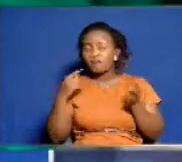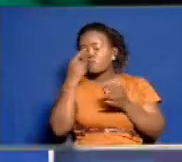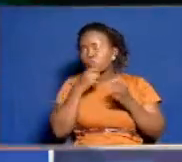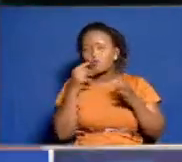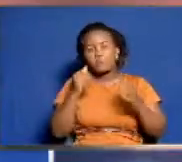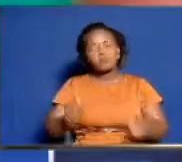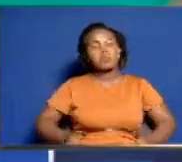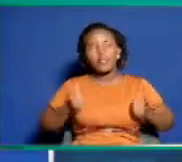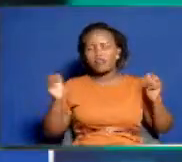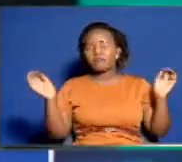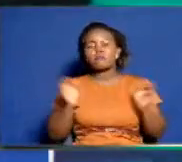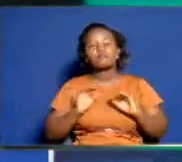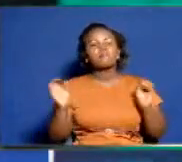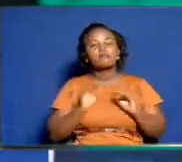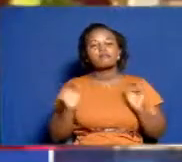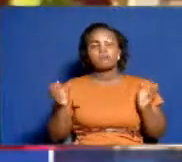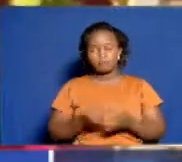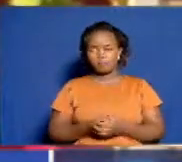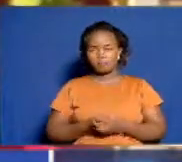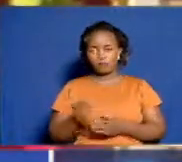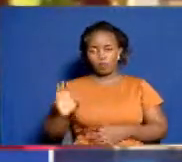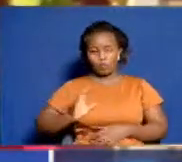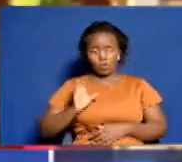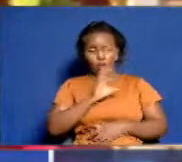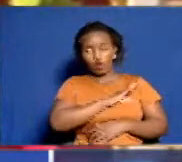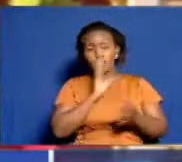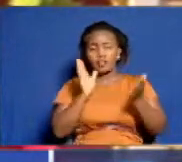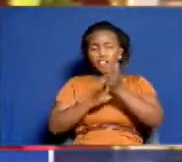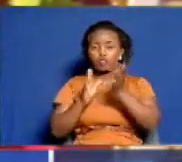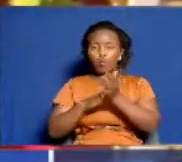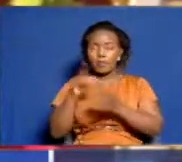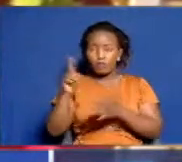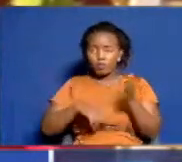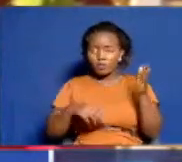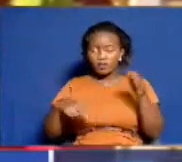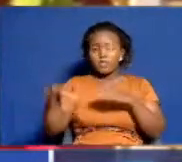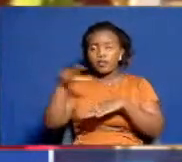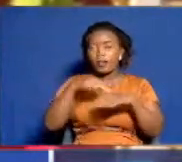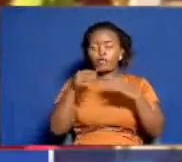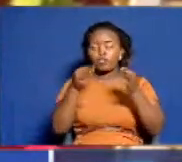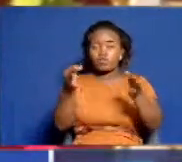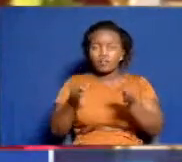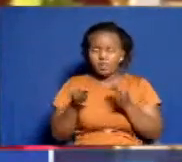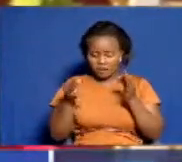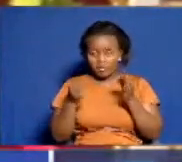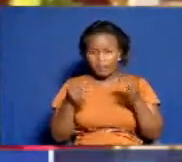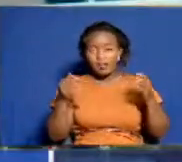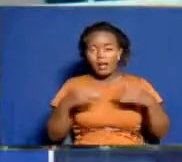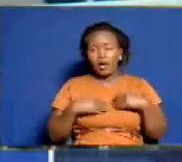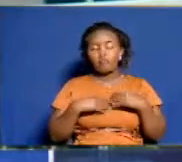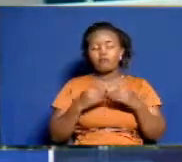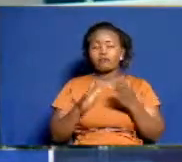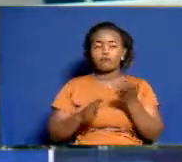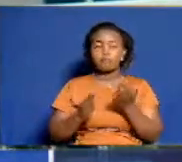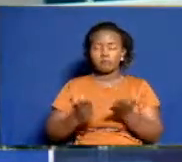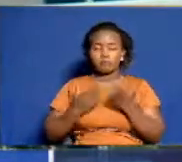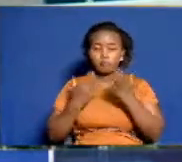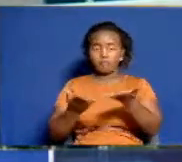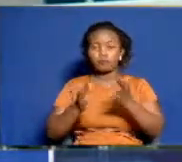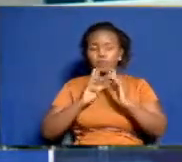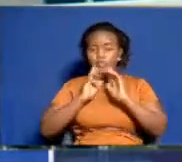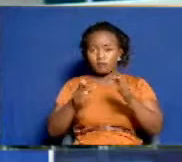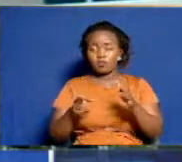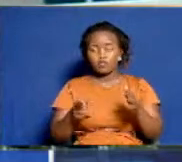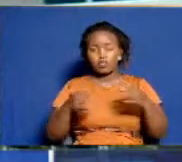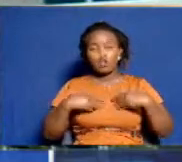The committee recommends that the National Treasury sets up a fund by October 2021 that may be financed through a long-term bond